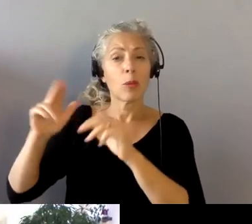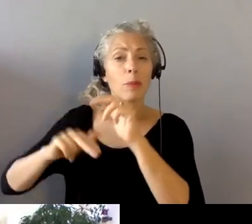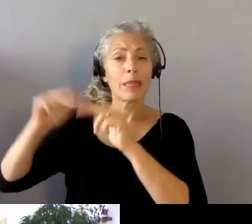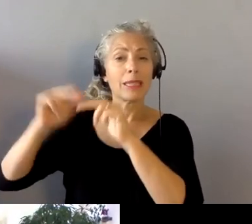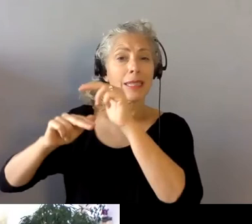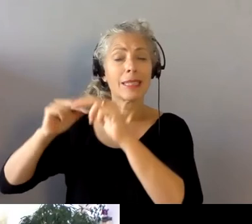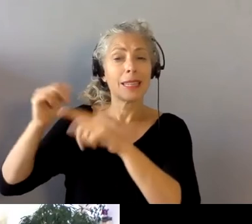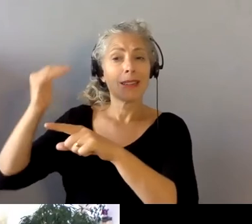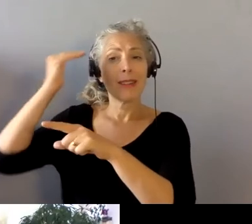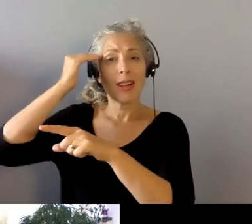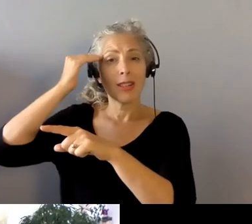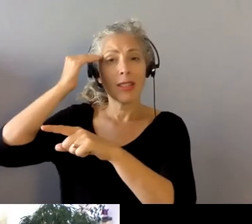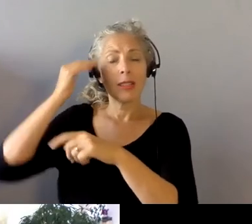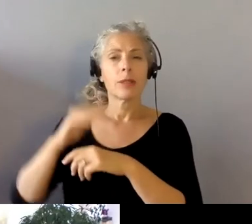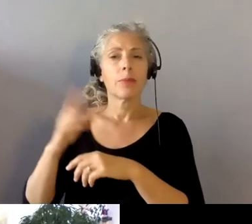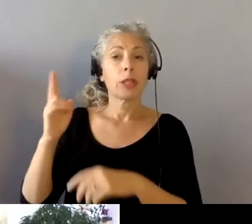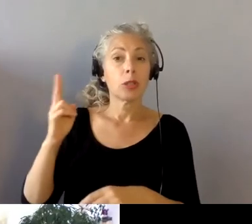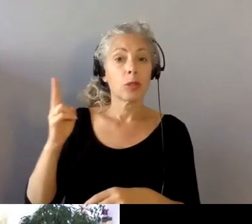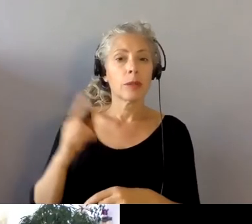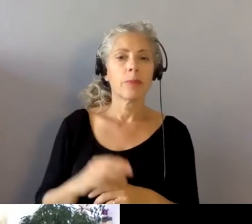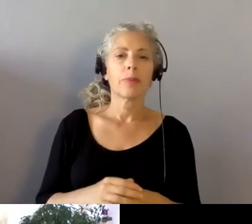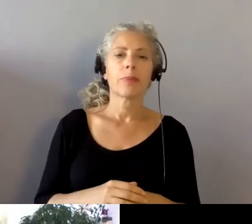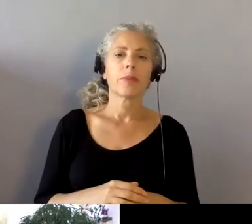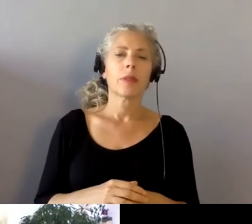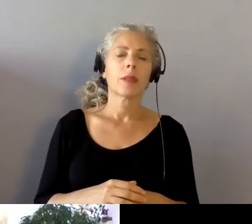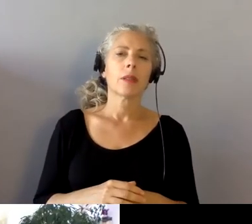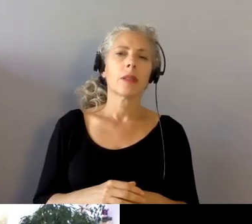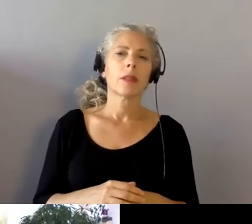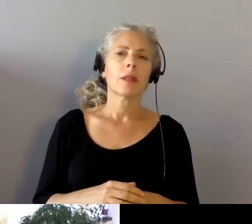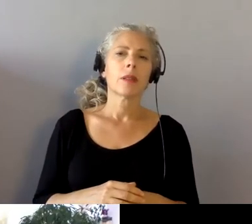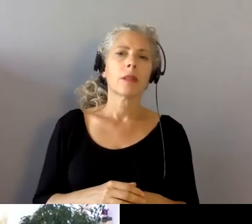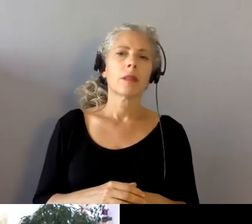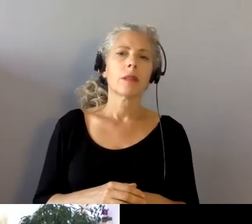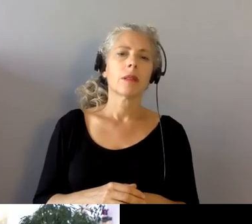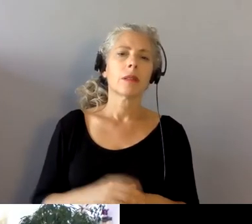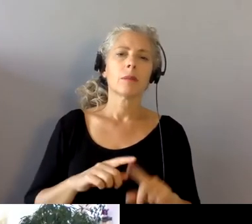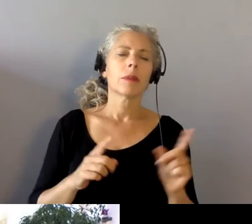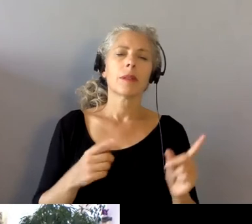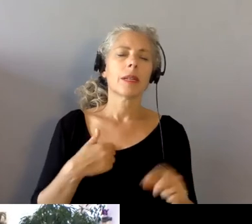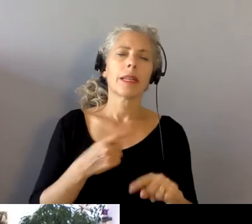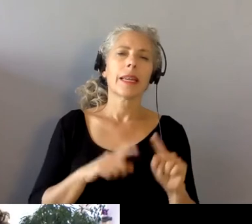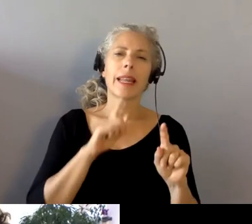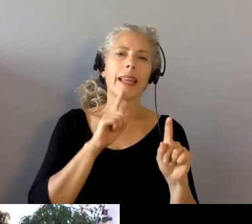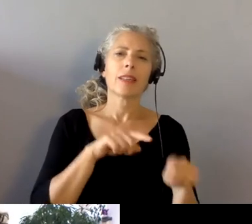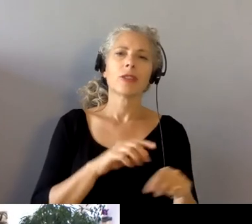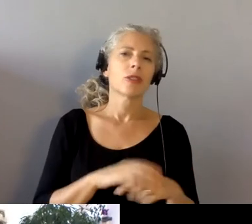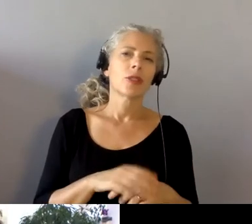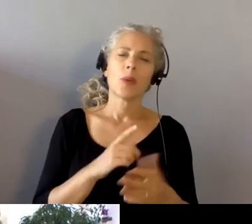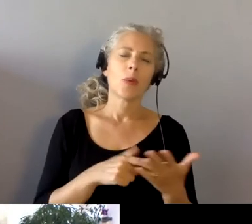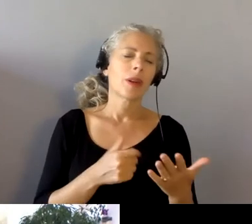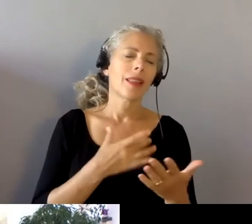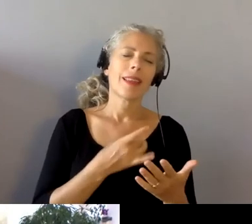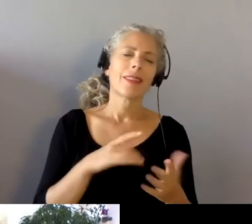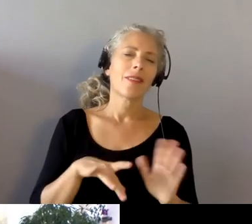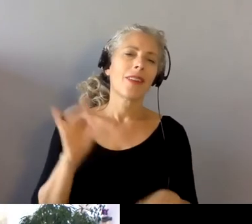and knowledge and history that we have. But so I can't really answer that in terms of what I would love most to find,